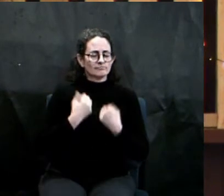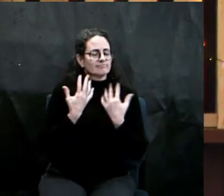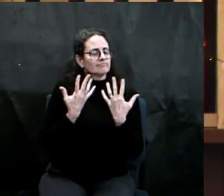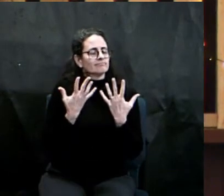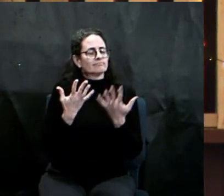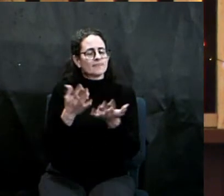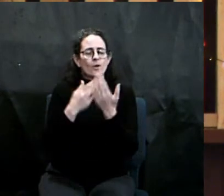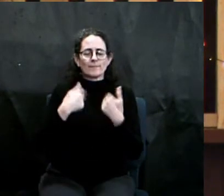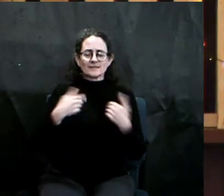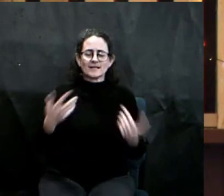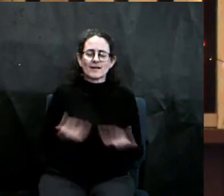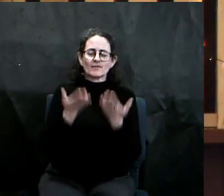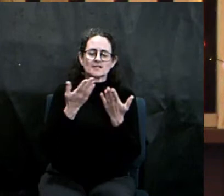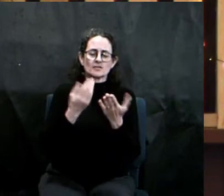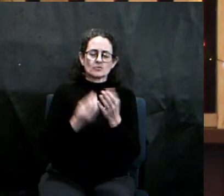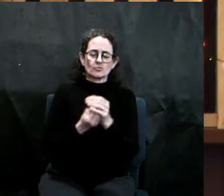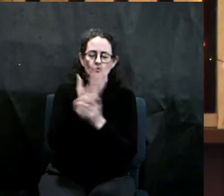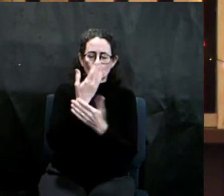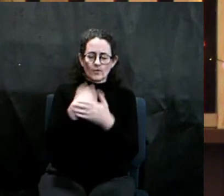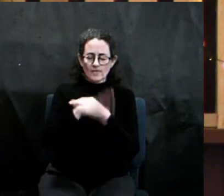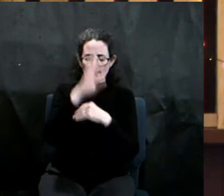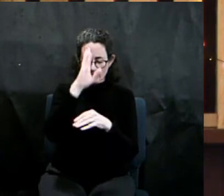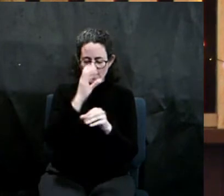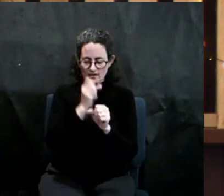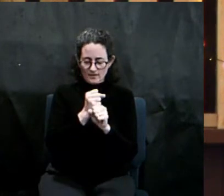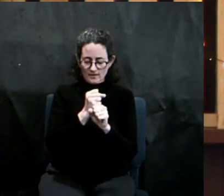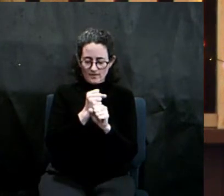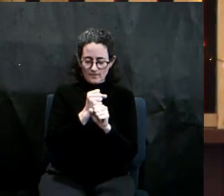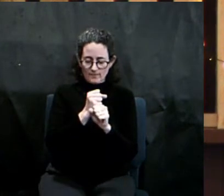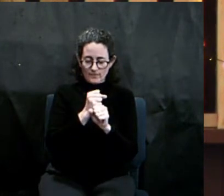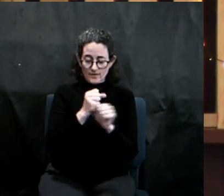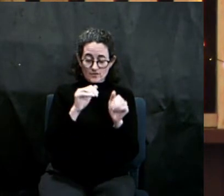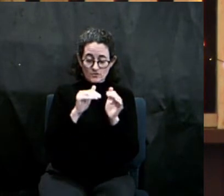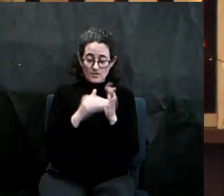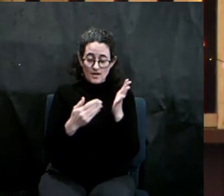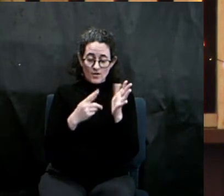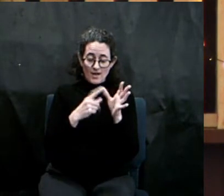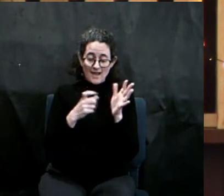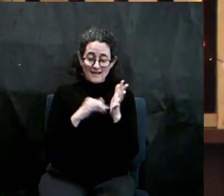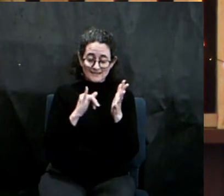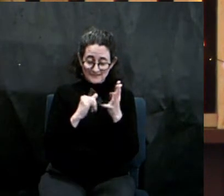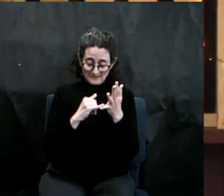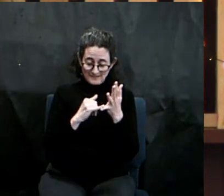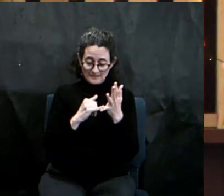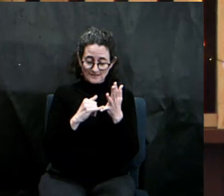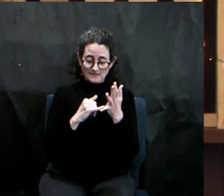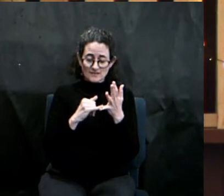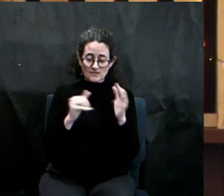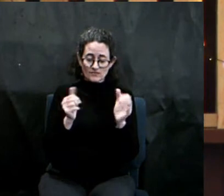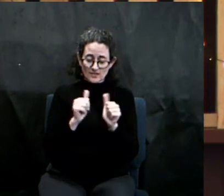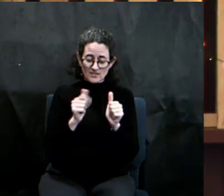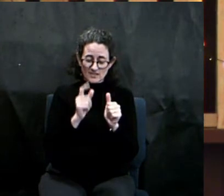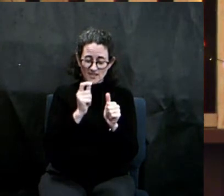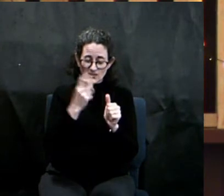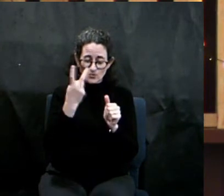Father God, as we move from our Acts series after almost 12 years, let us not depart from its truths. Let